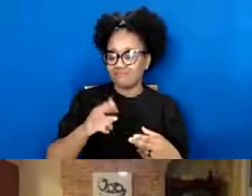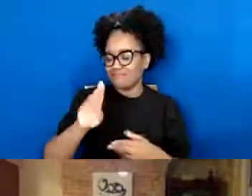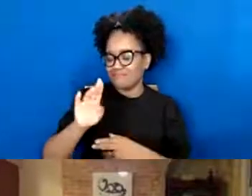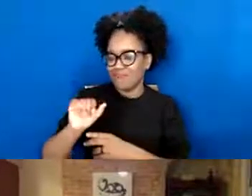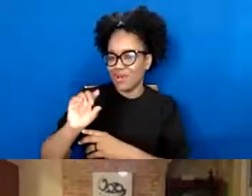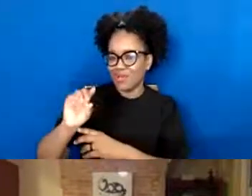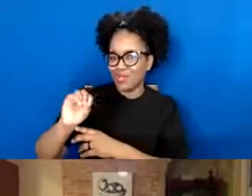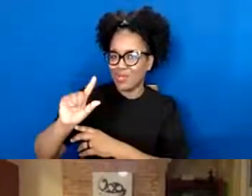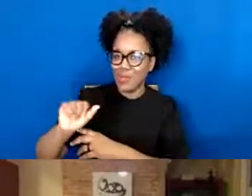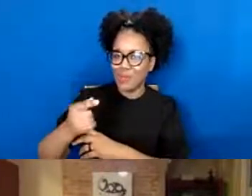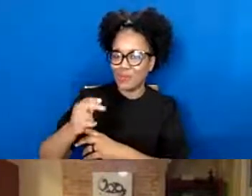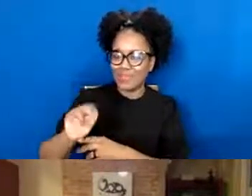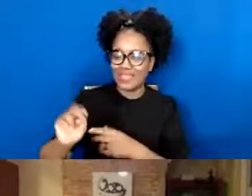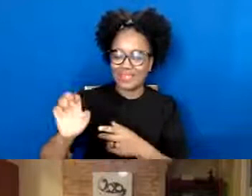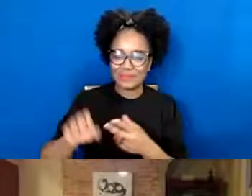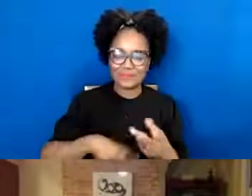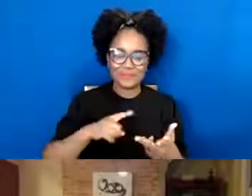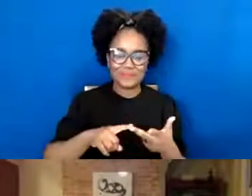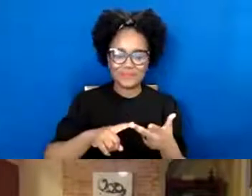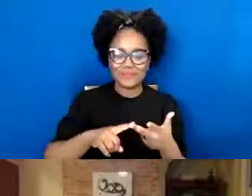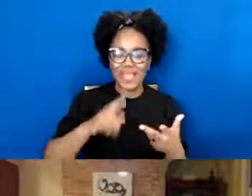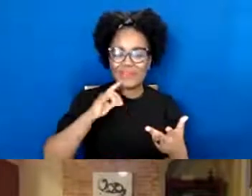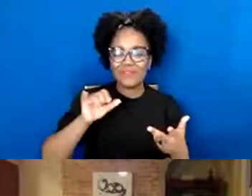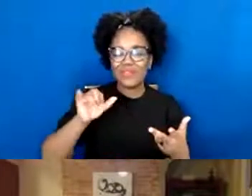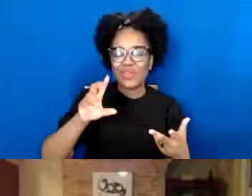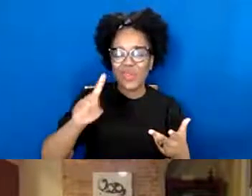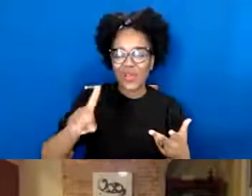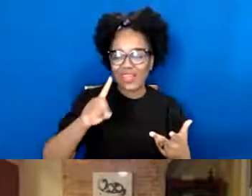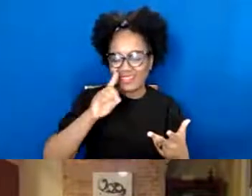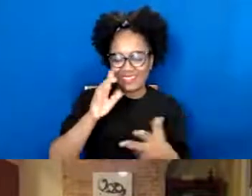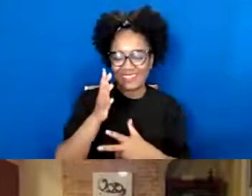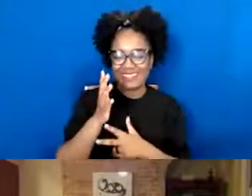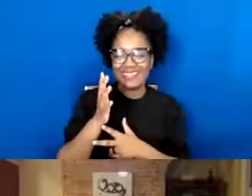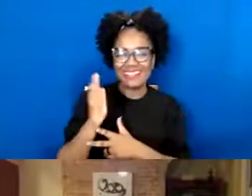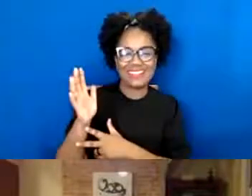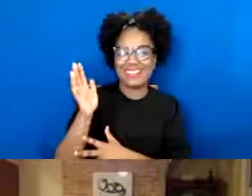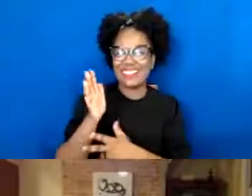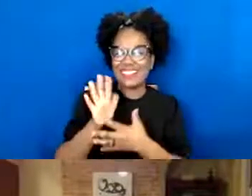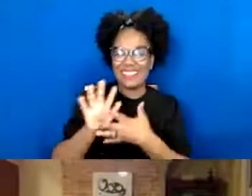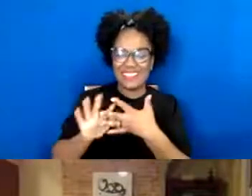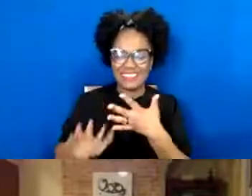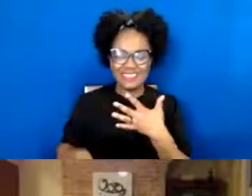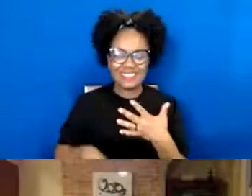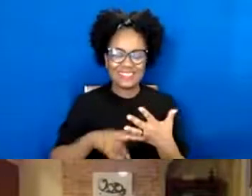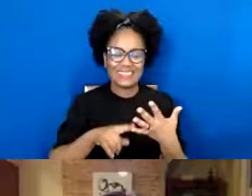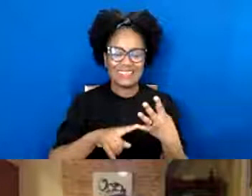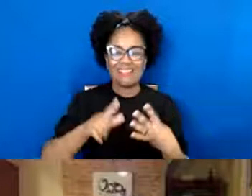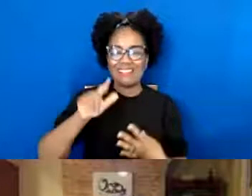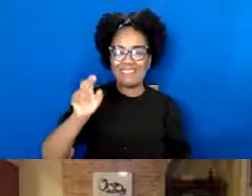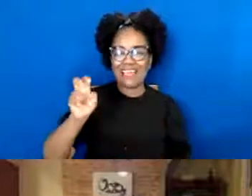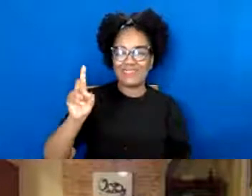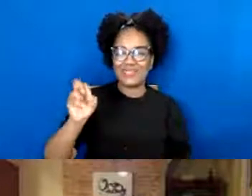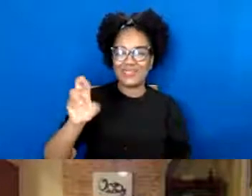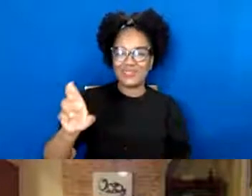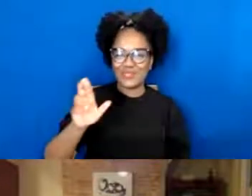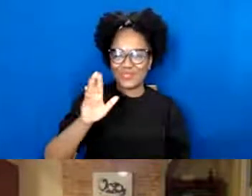soap. I have comfort for baby powder. I have fresh for Irish spring soap.